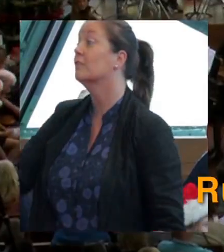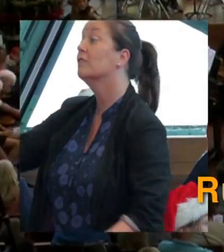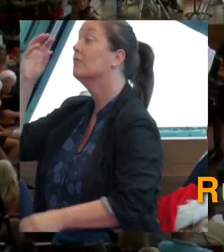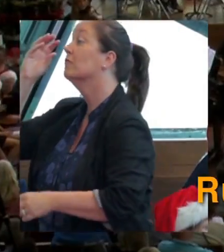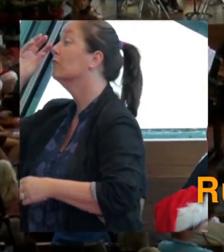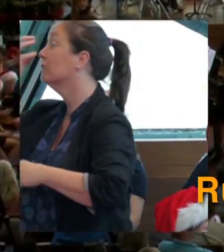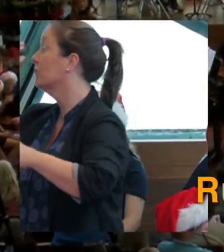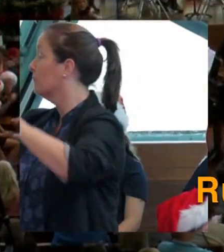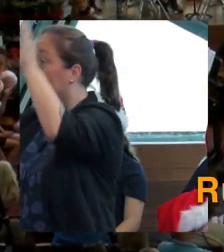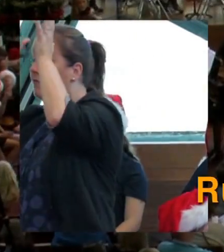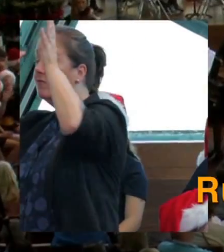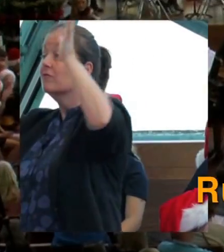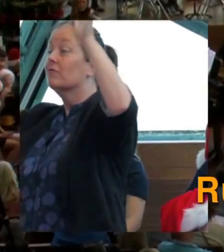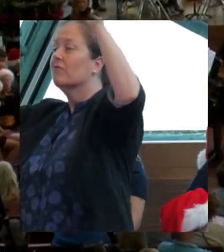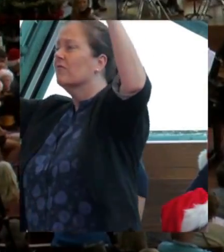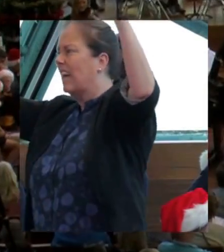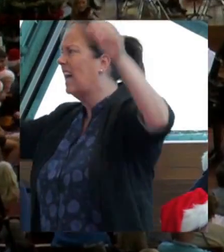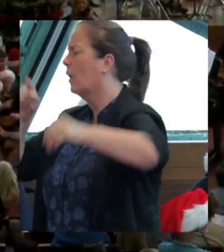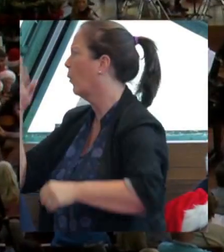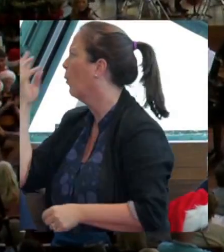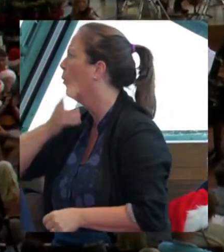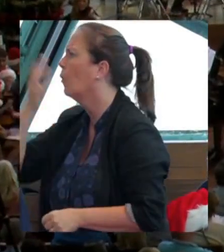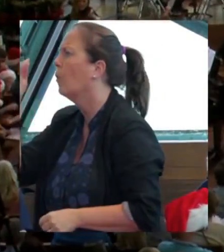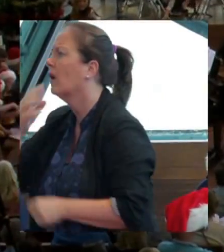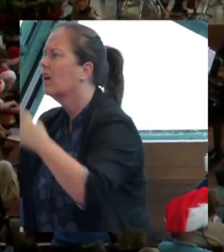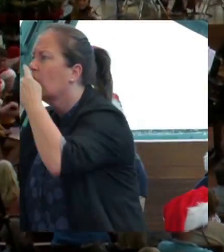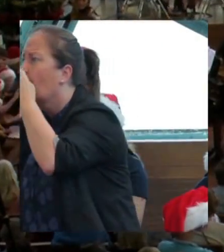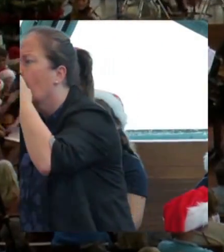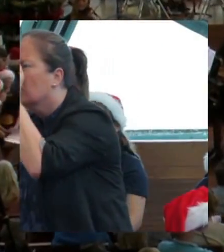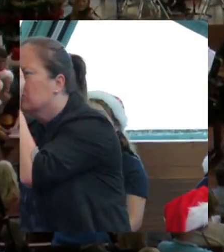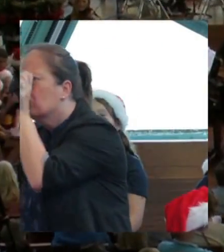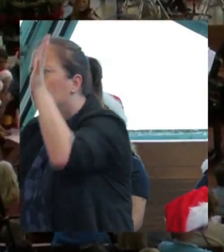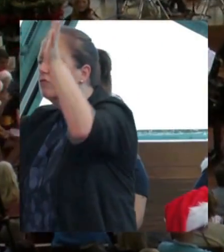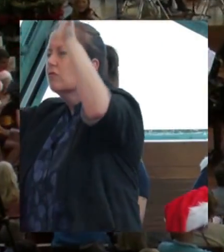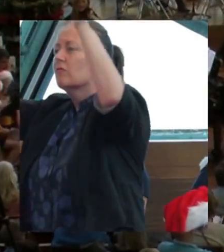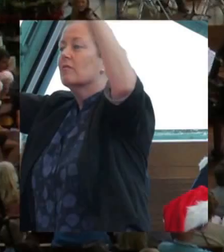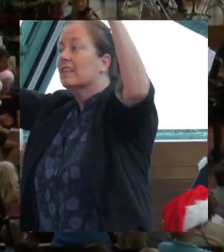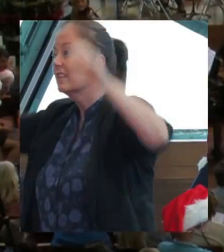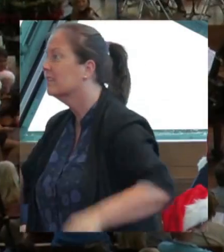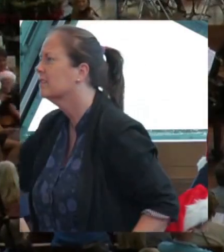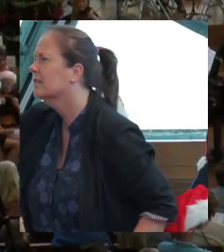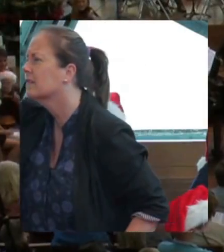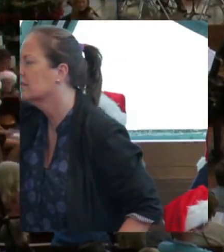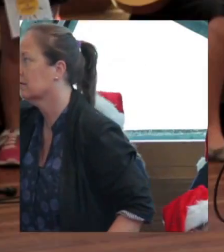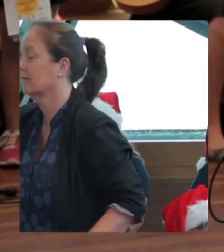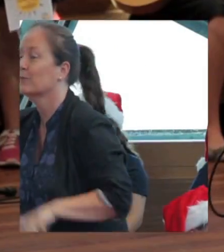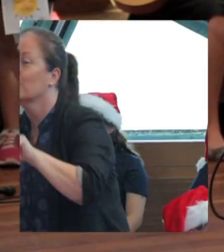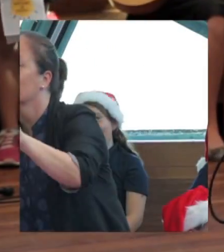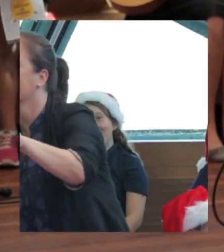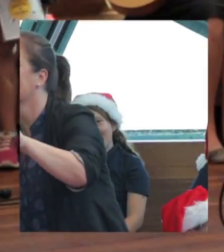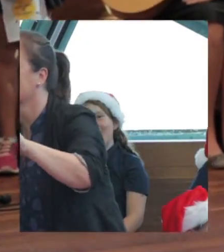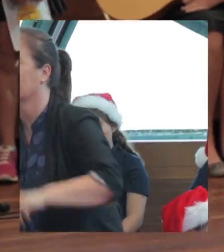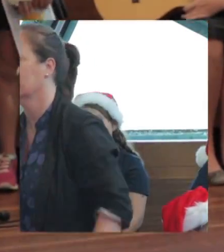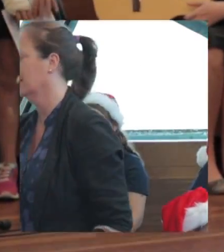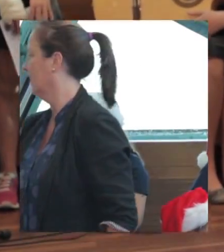Rudolph the red-nosed reindeer had a very shiny nose, and if you ever